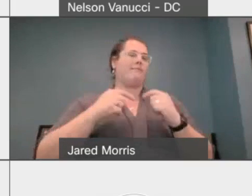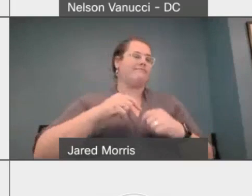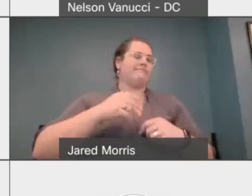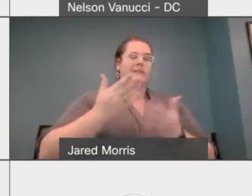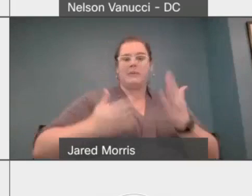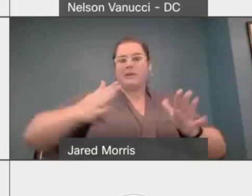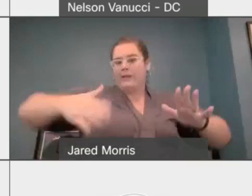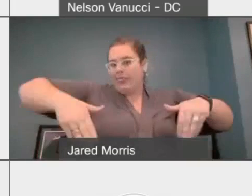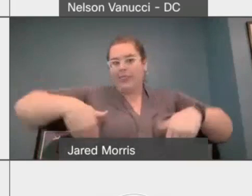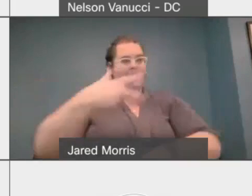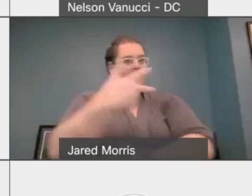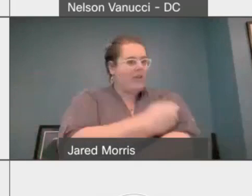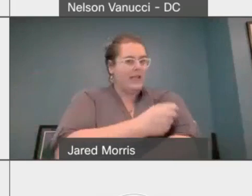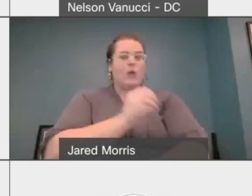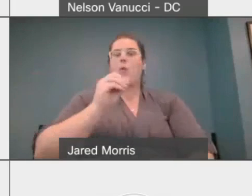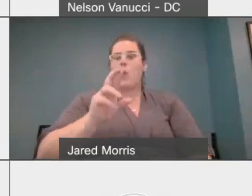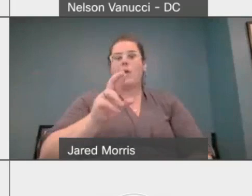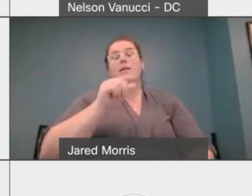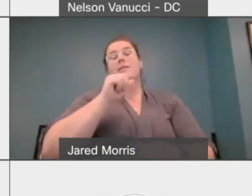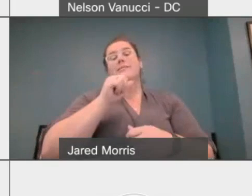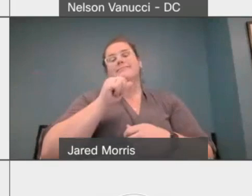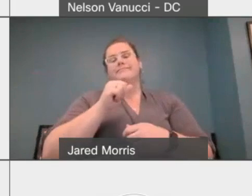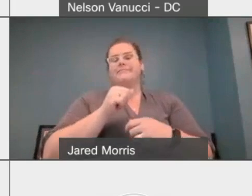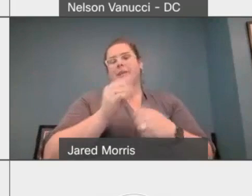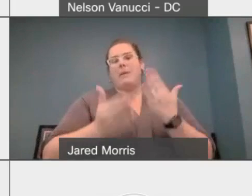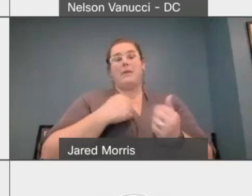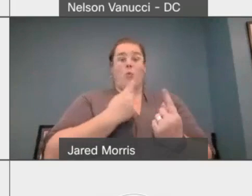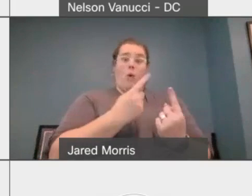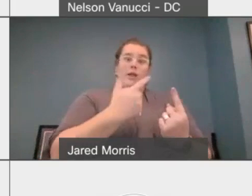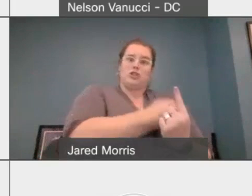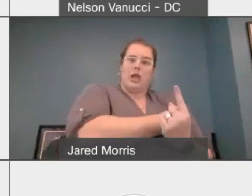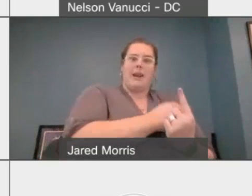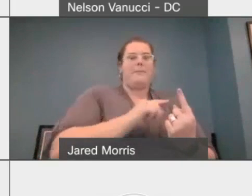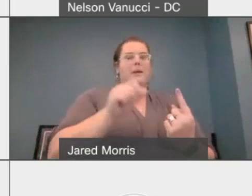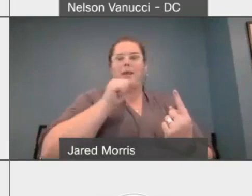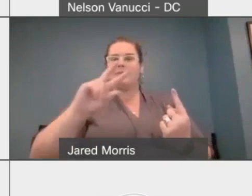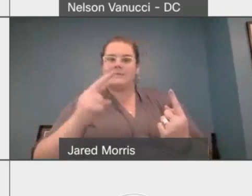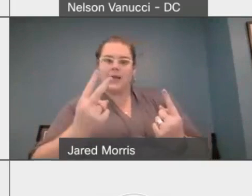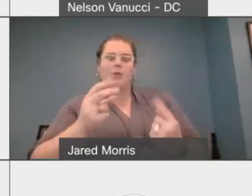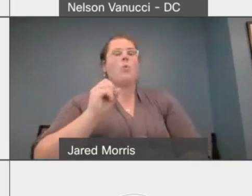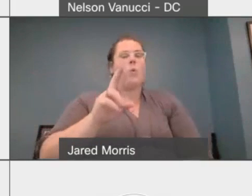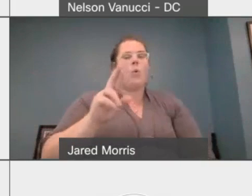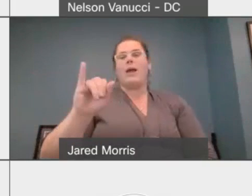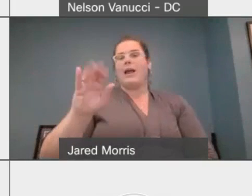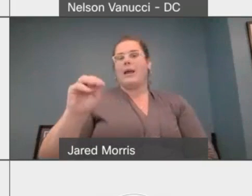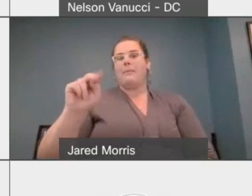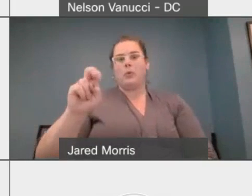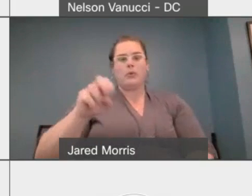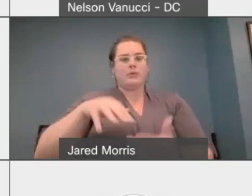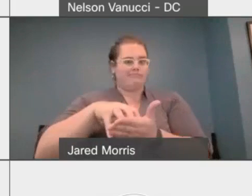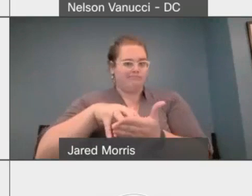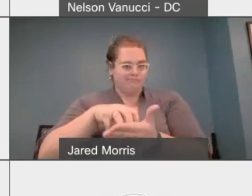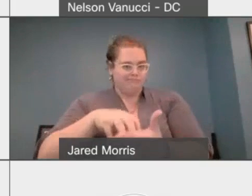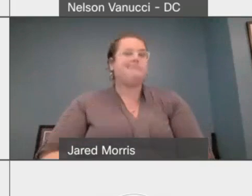or not fully vaccinated and immunocompromised persons. That's all I have as far